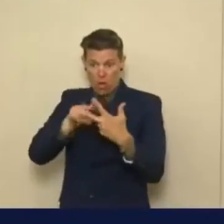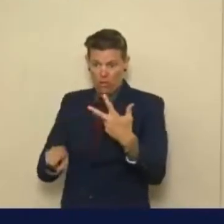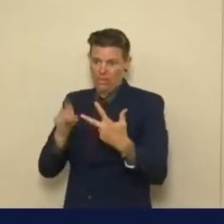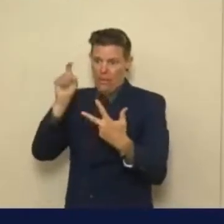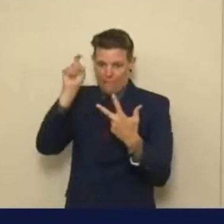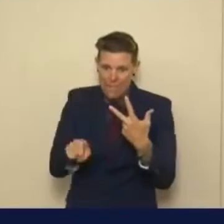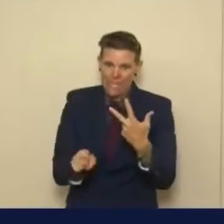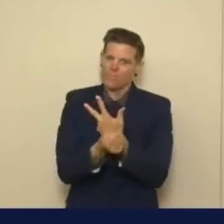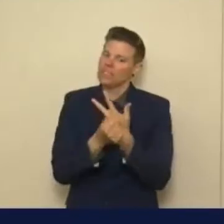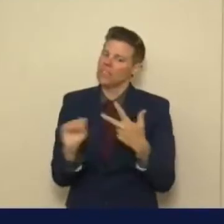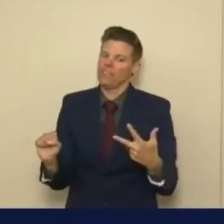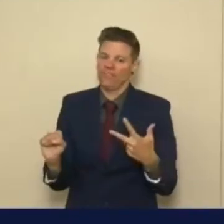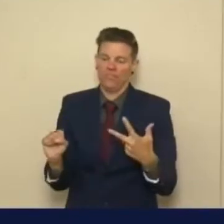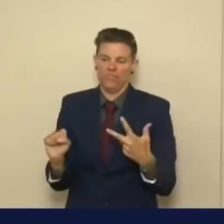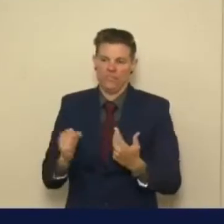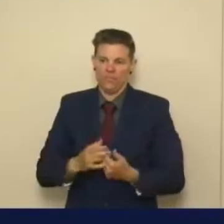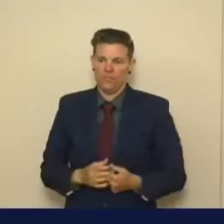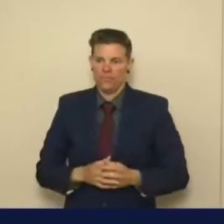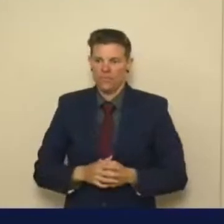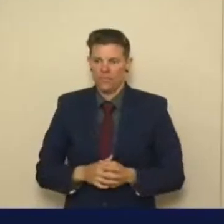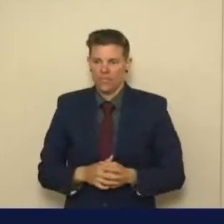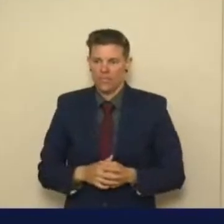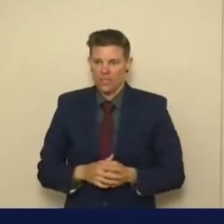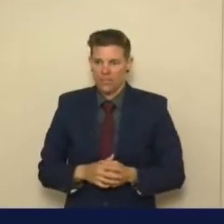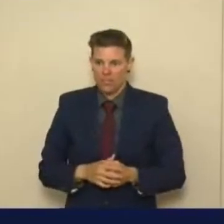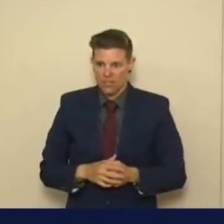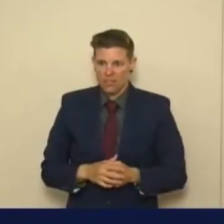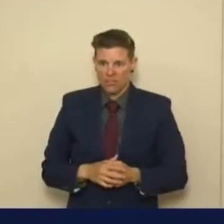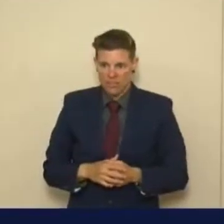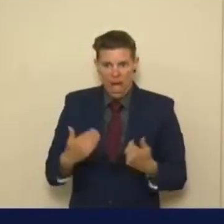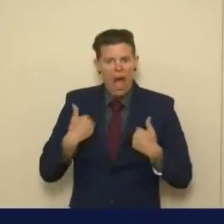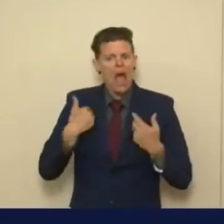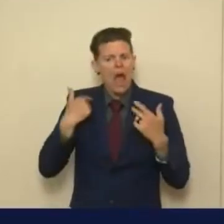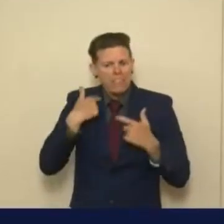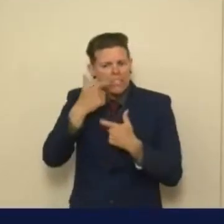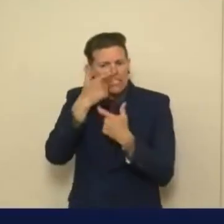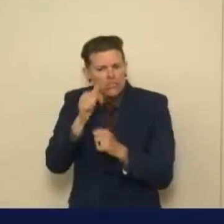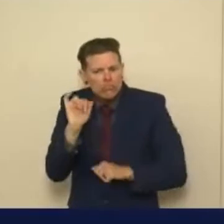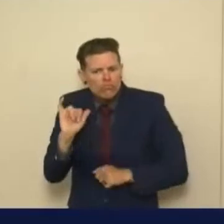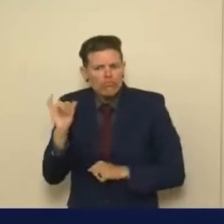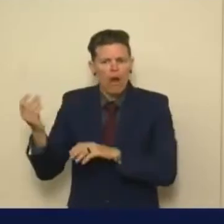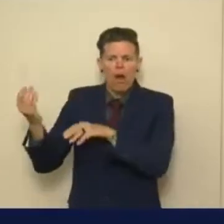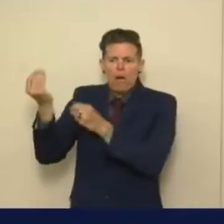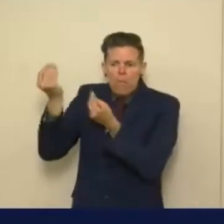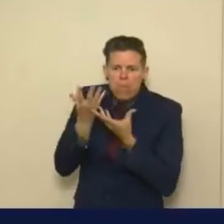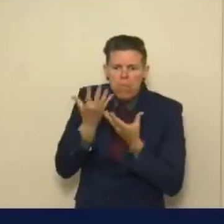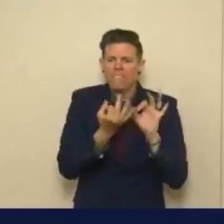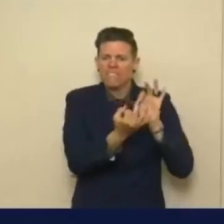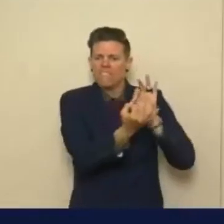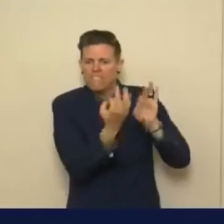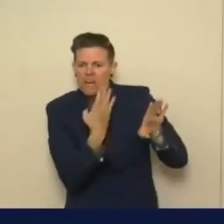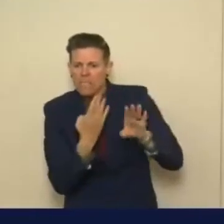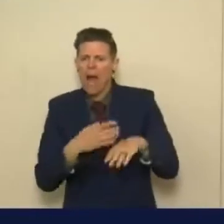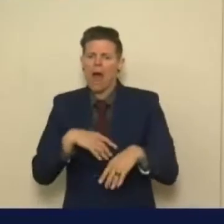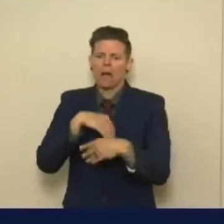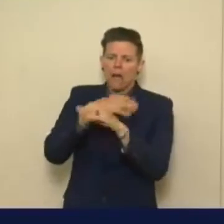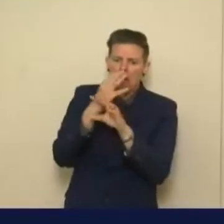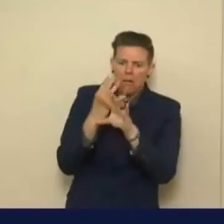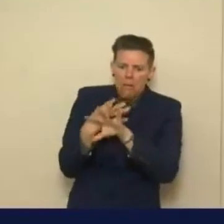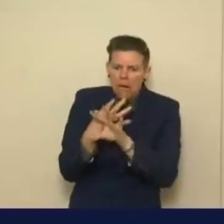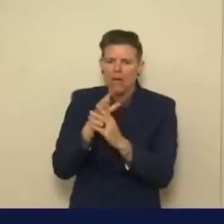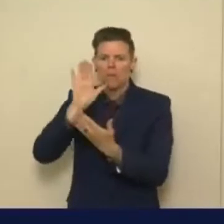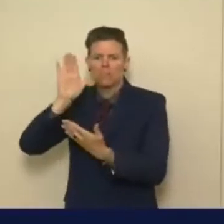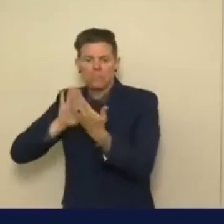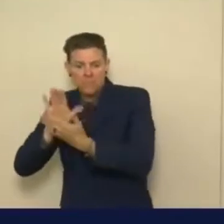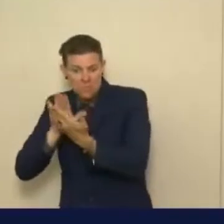interesting feedback here. You know, we want this hybrid model to work. We are hopeful that this hybrid model, where we